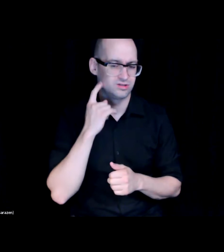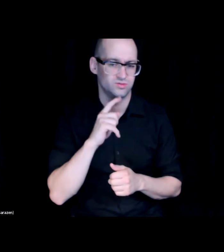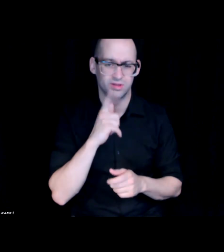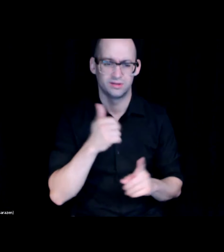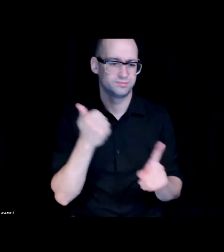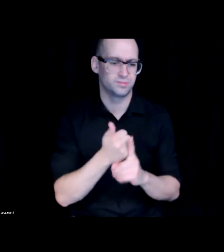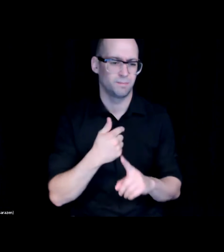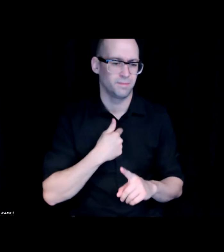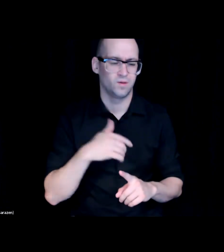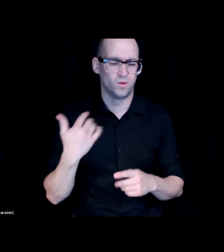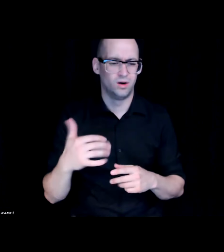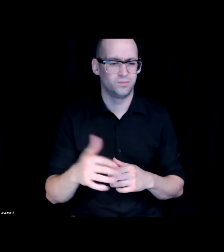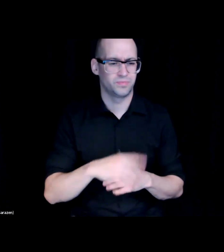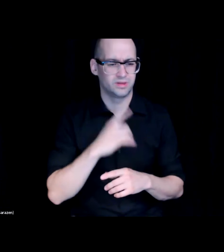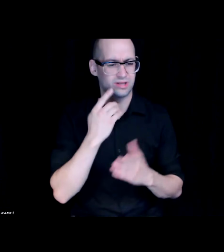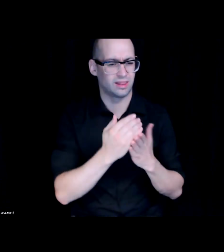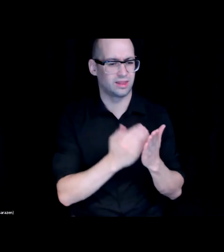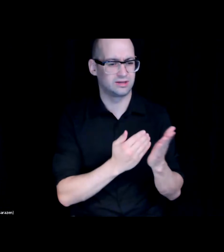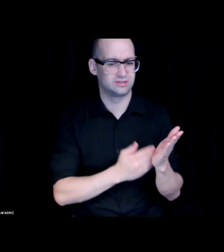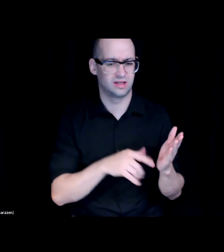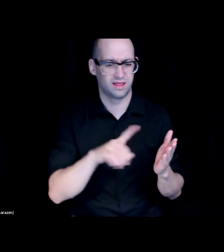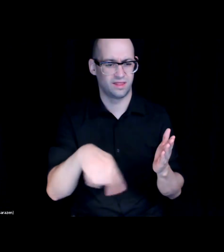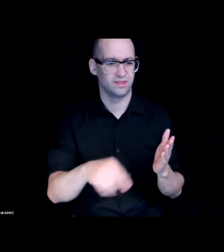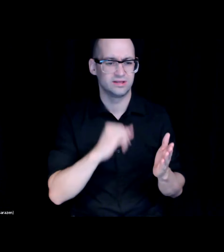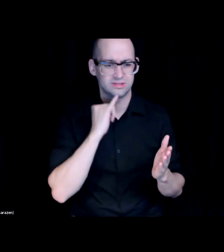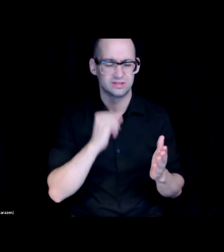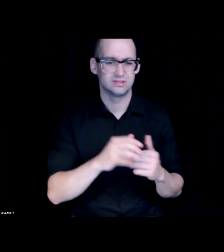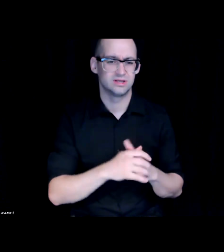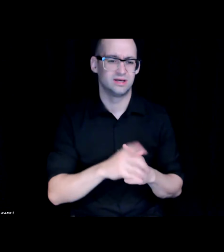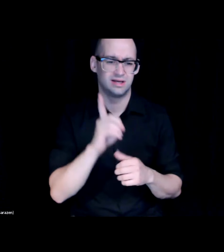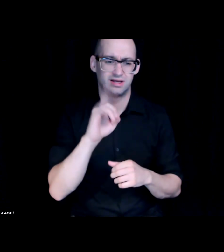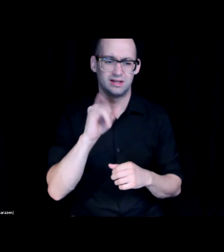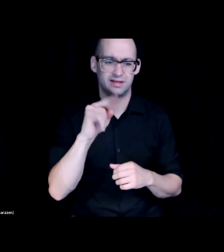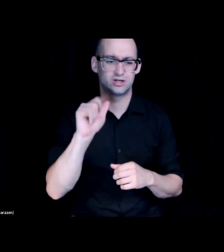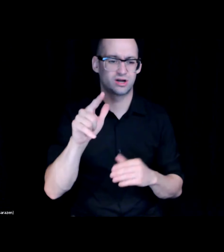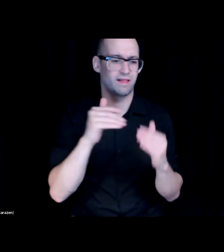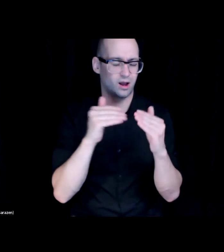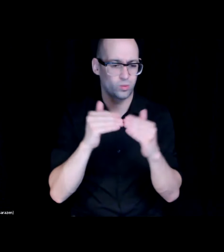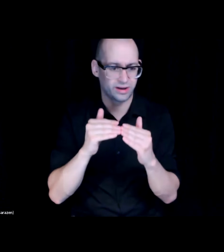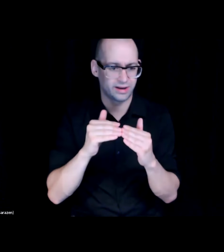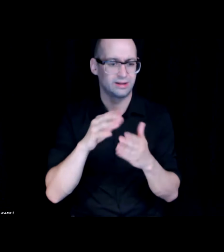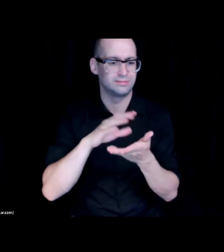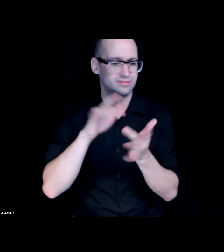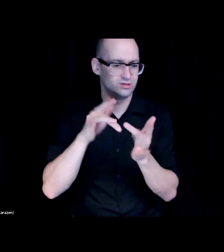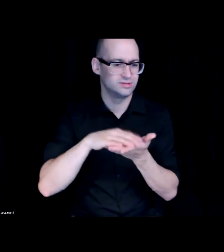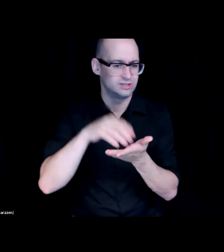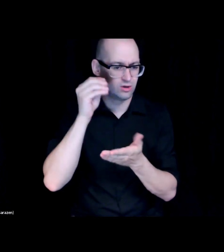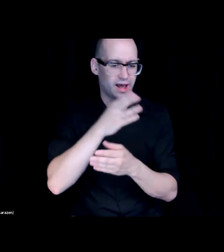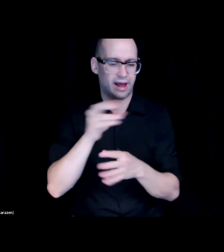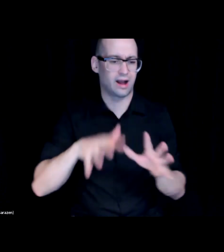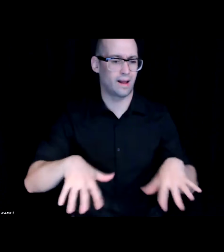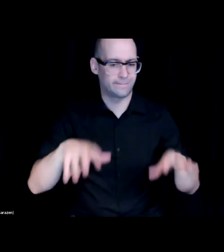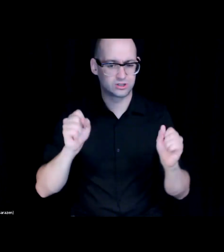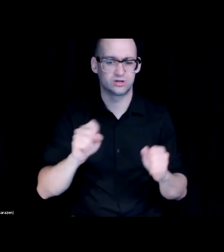me when you list it like that, where this is digital equity, digital literacy, and adoption. It is it takes